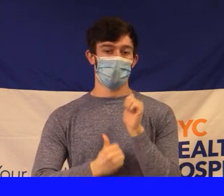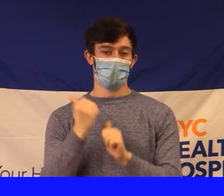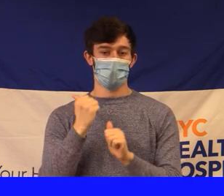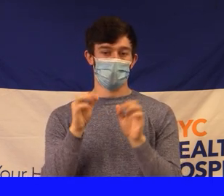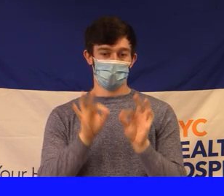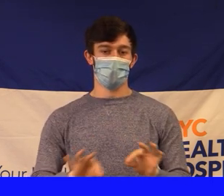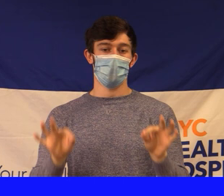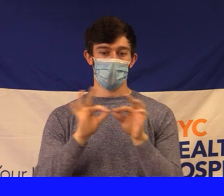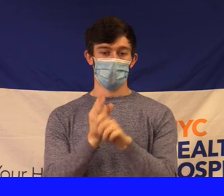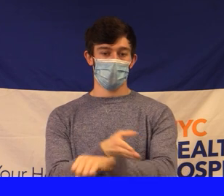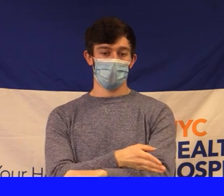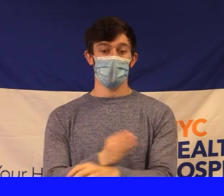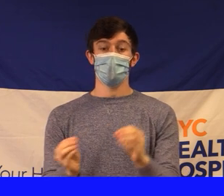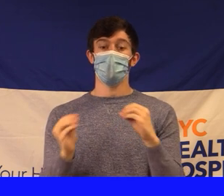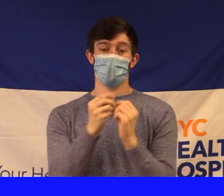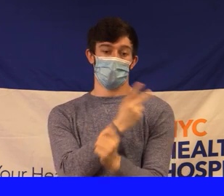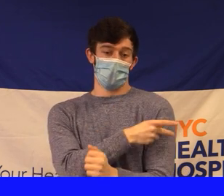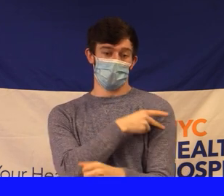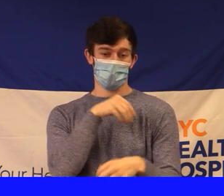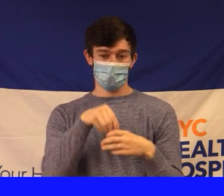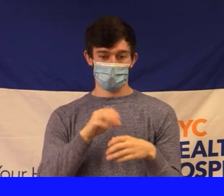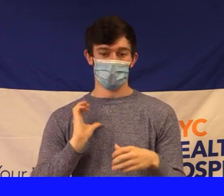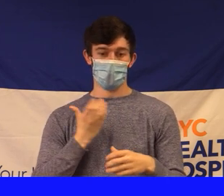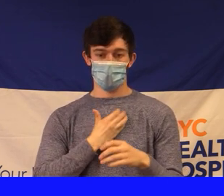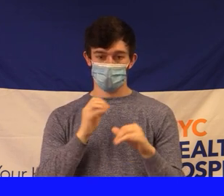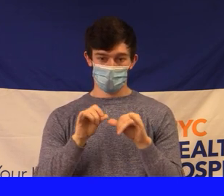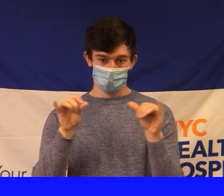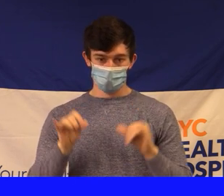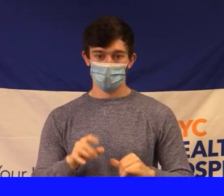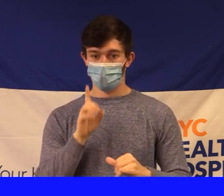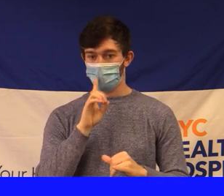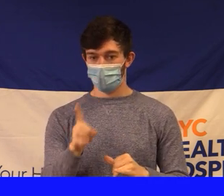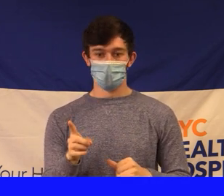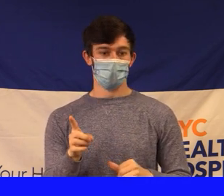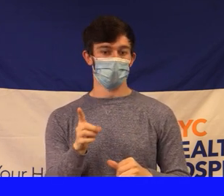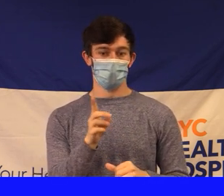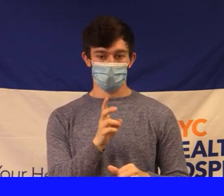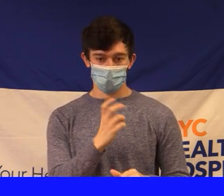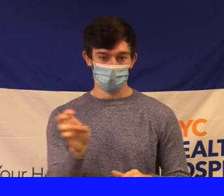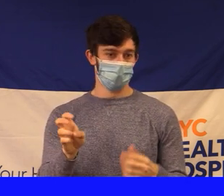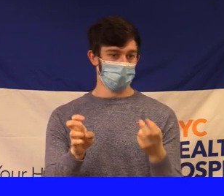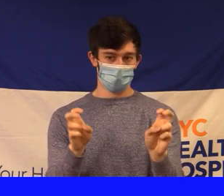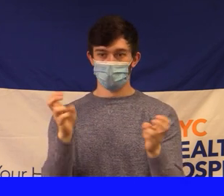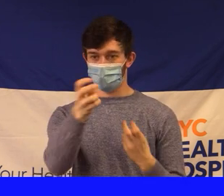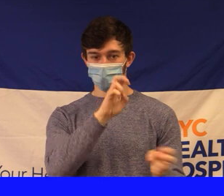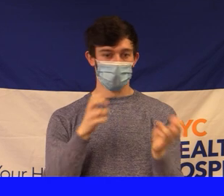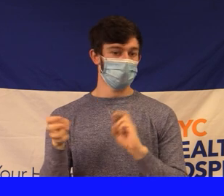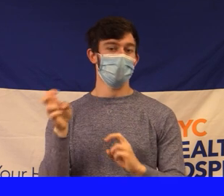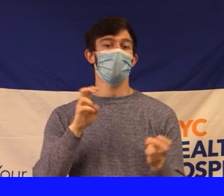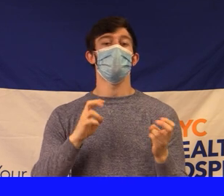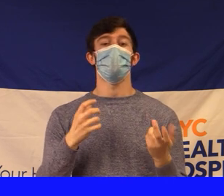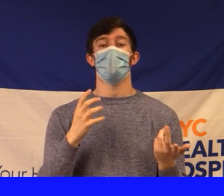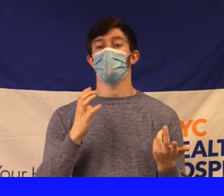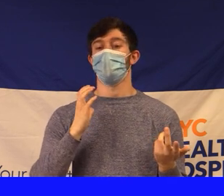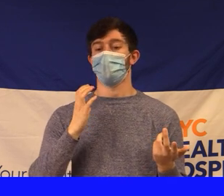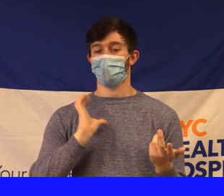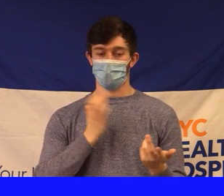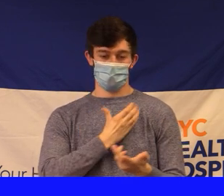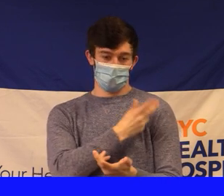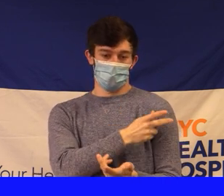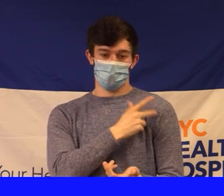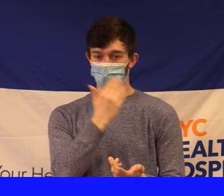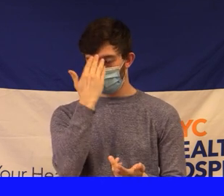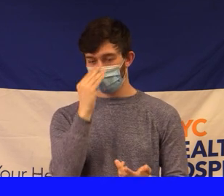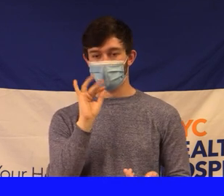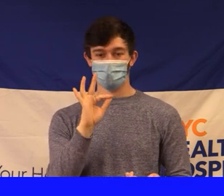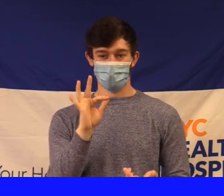There are more patients being transferred within our system, right? So now our hospitals know that if their patients